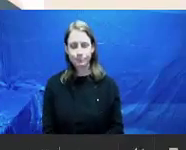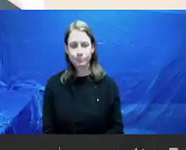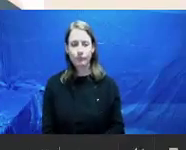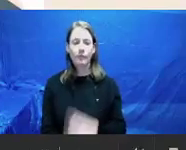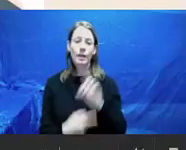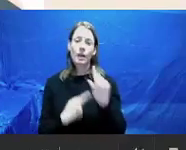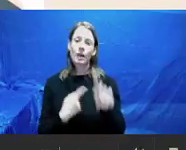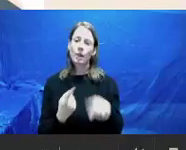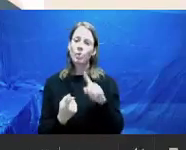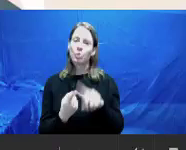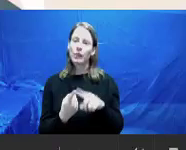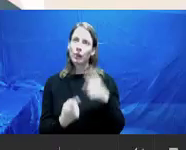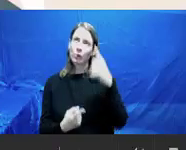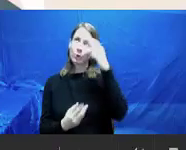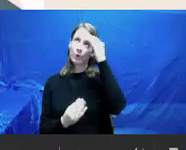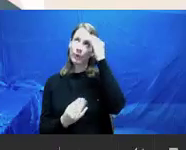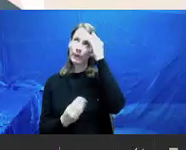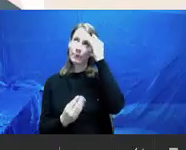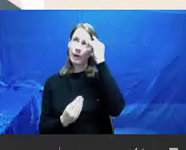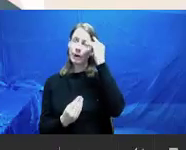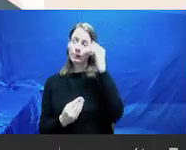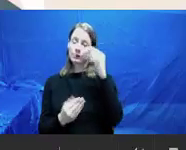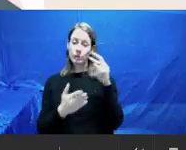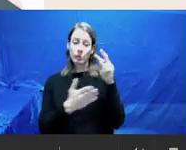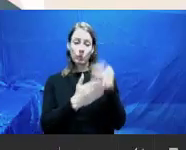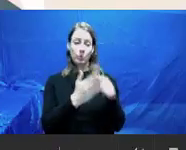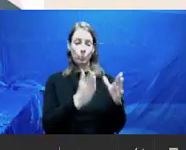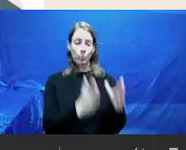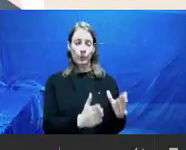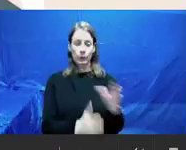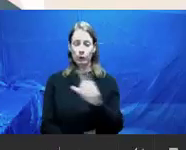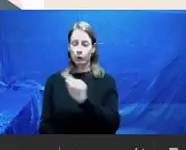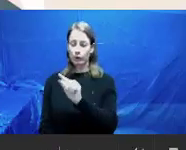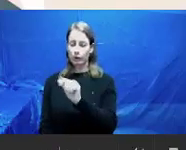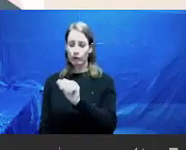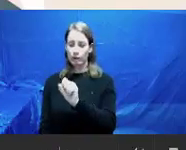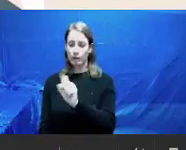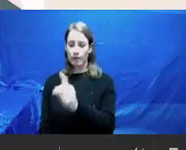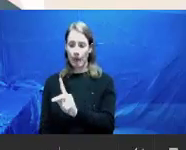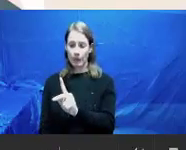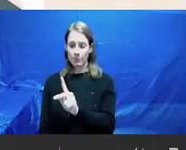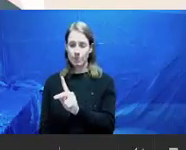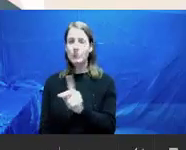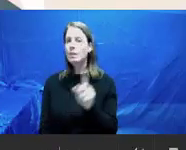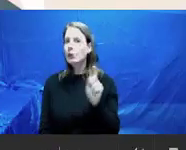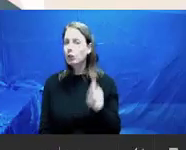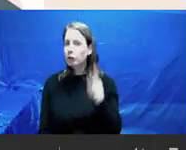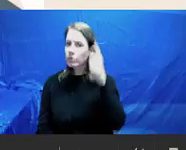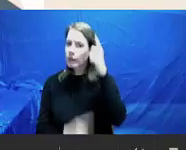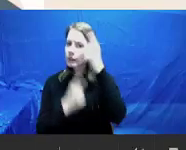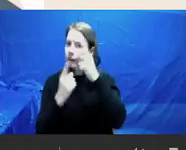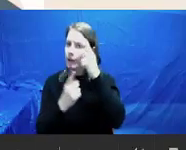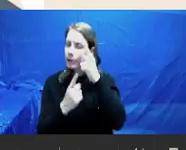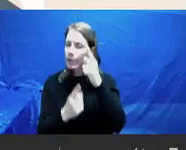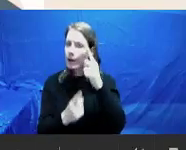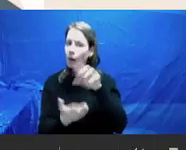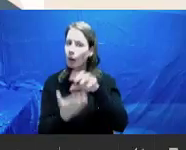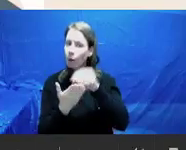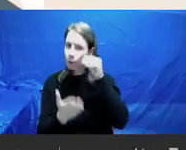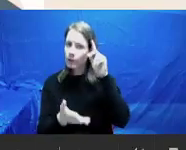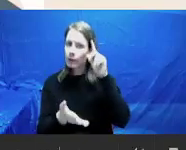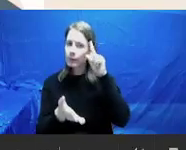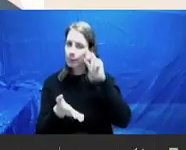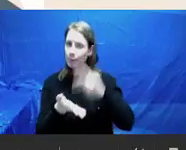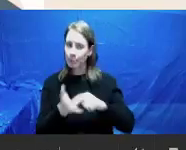about the marriage between reader and task, learning purpose becomes absolutely crucial. As teachers,